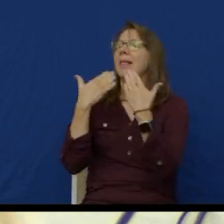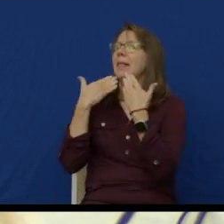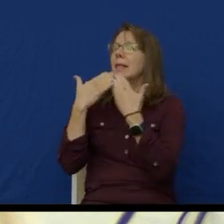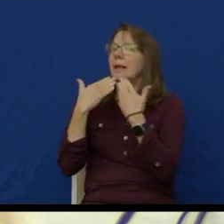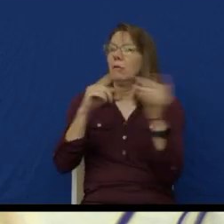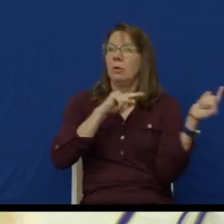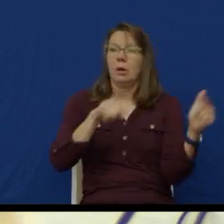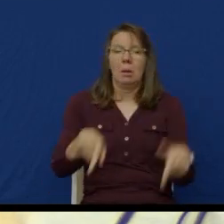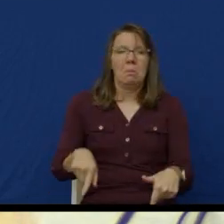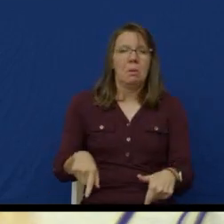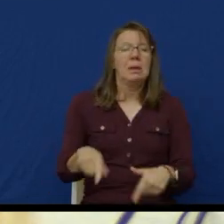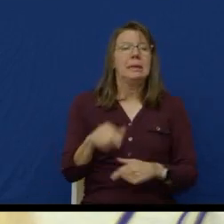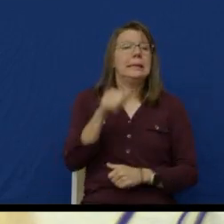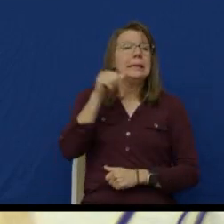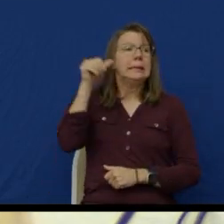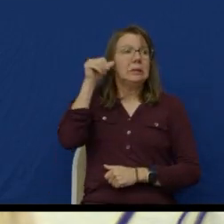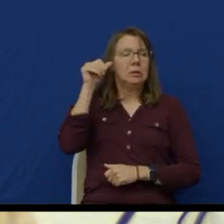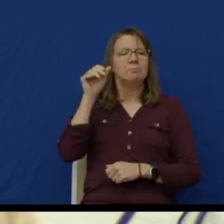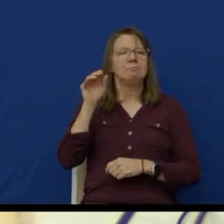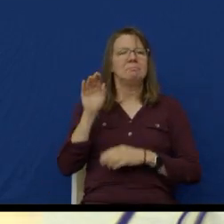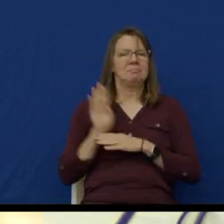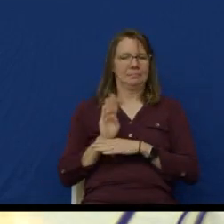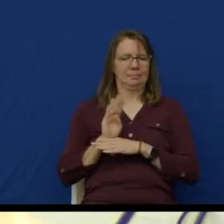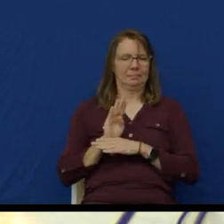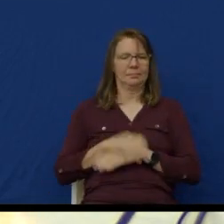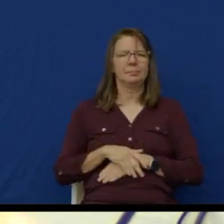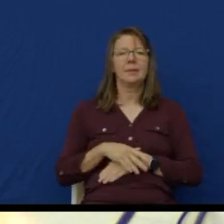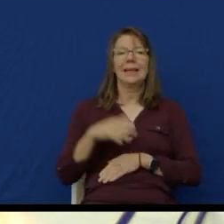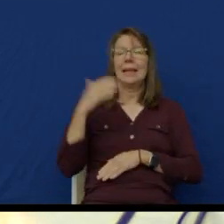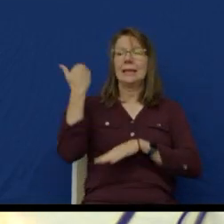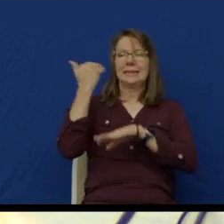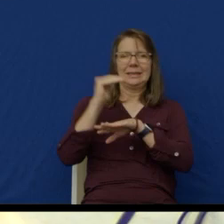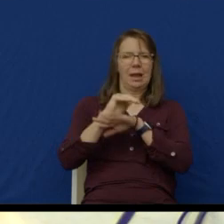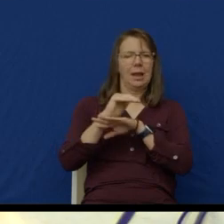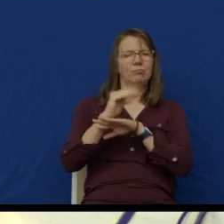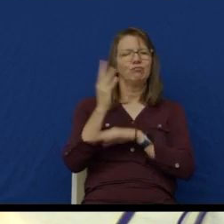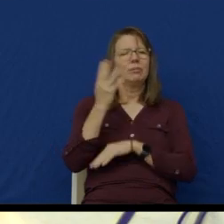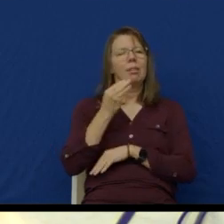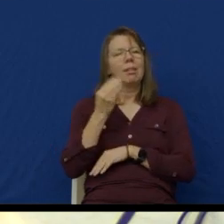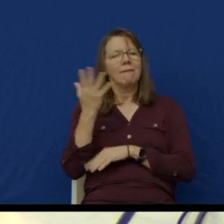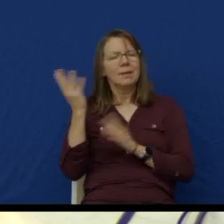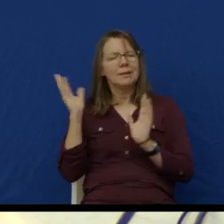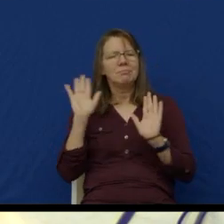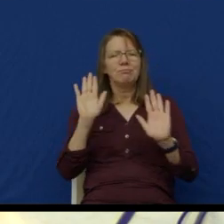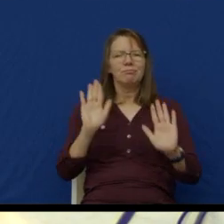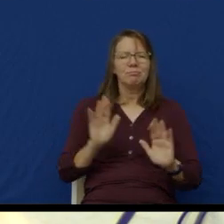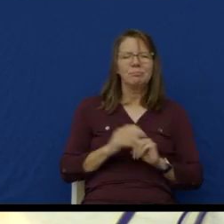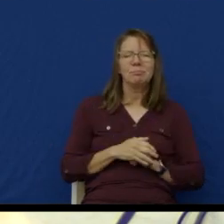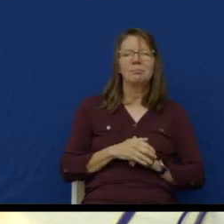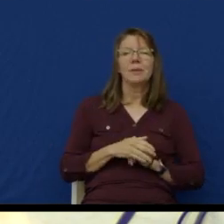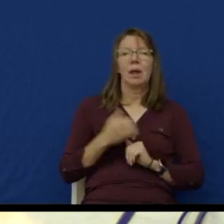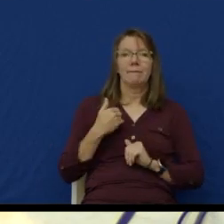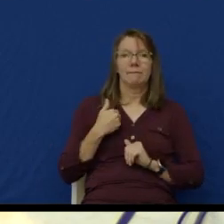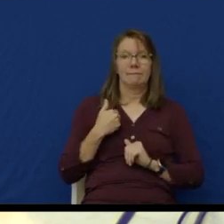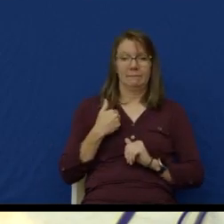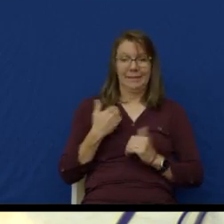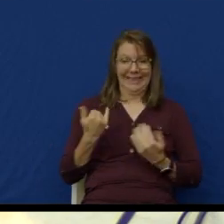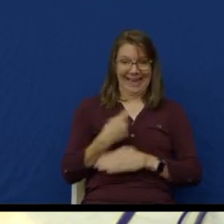day yesterday, a lovely evening last evening, and we've got another busy day